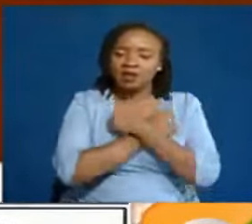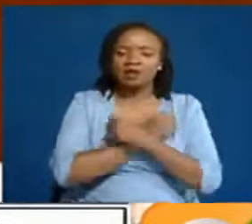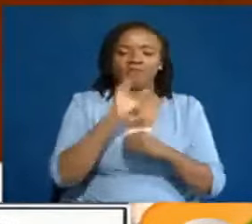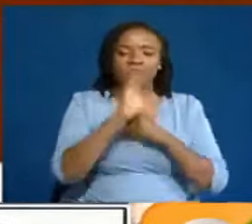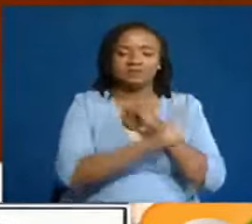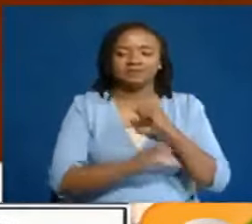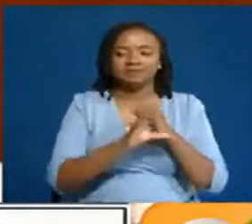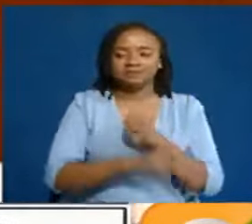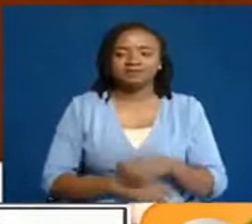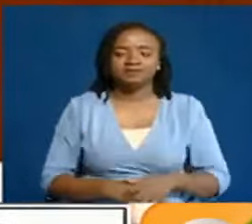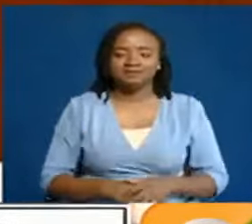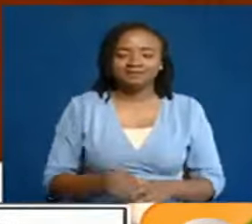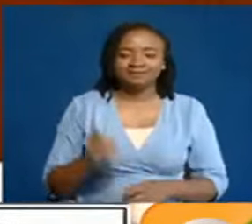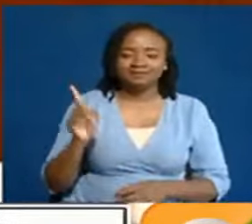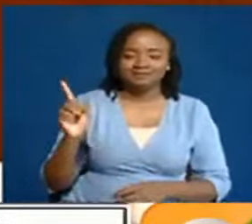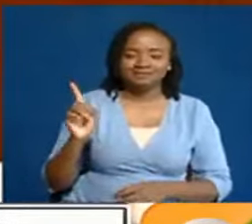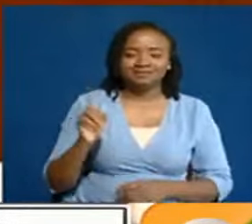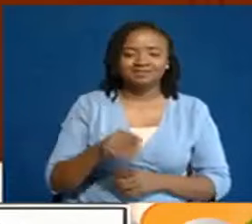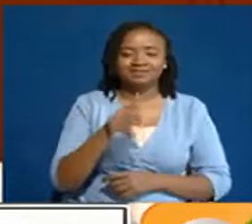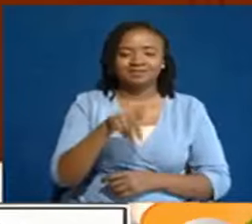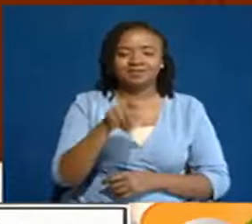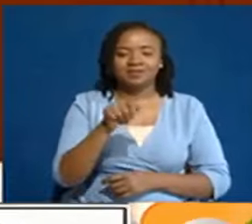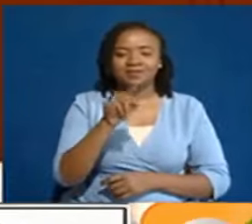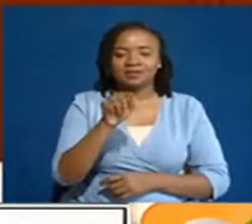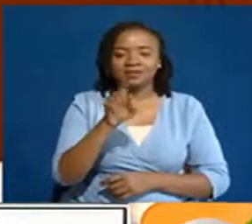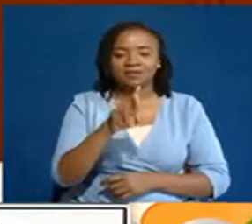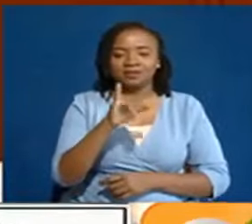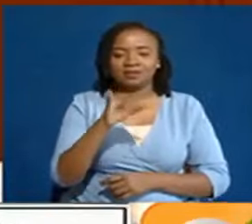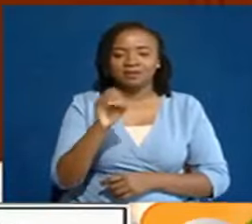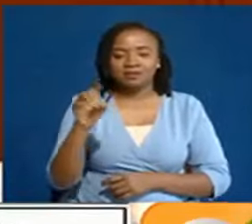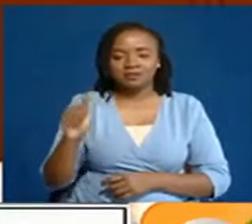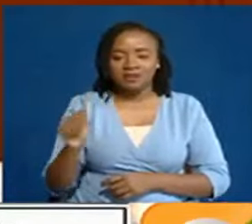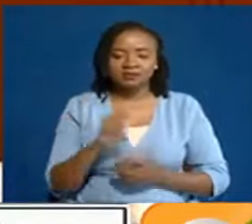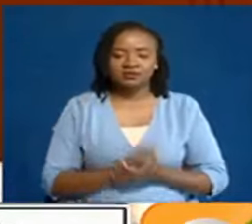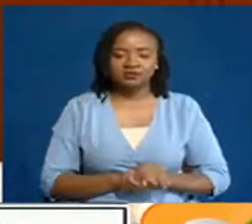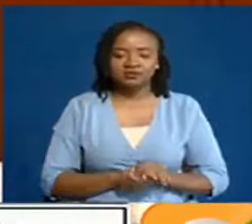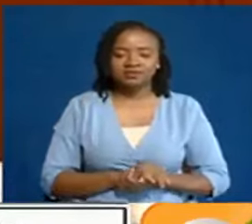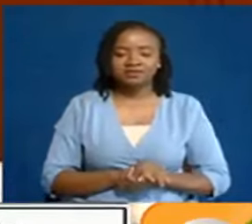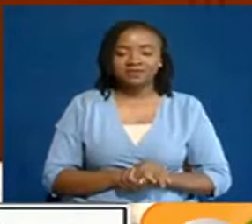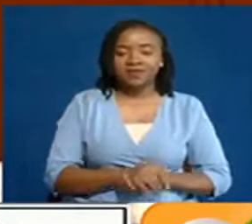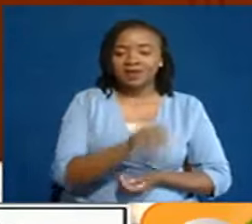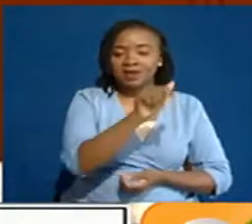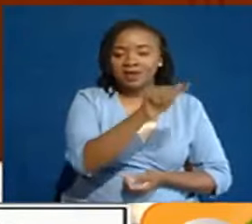Mutuse. John Kirago, Mary Mainge, Alice Nganga.